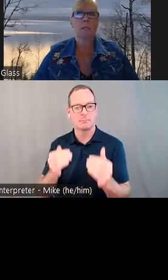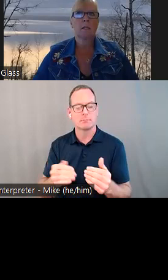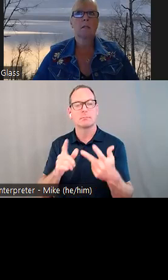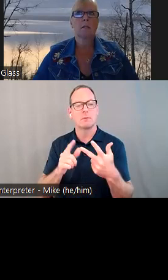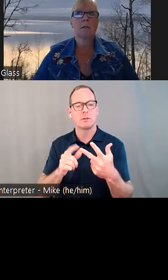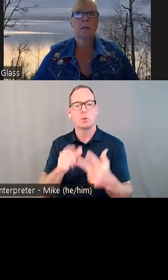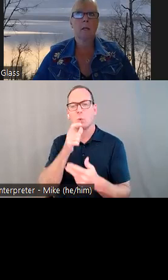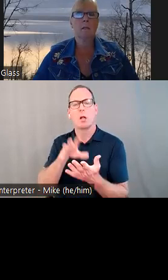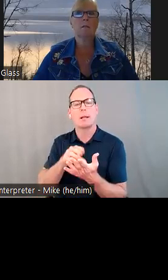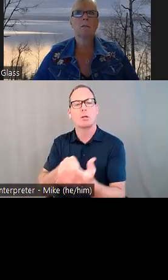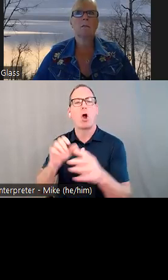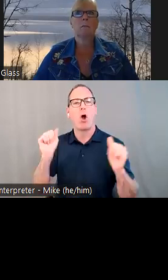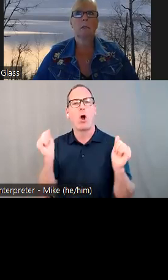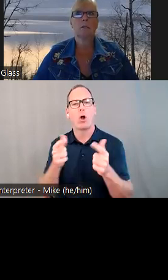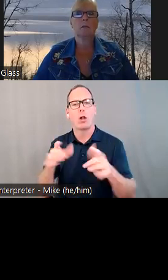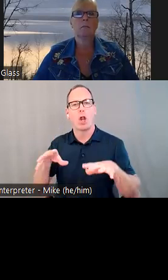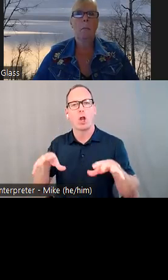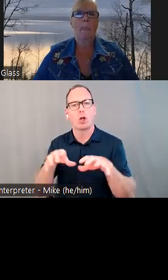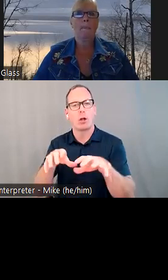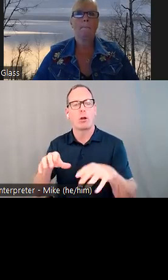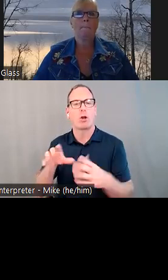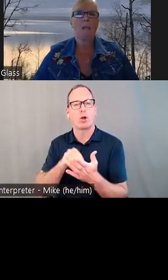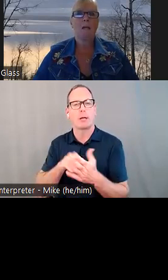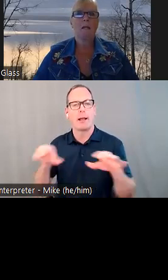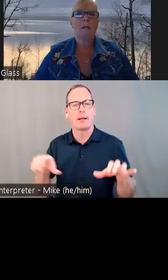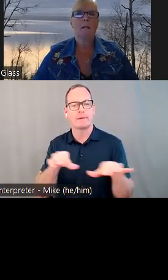Number 6, the learner gains measure